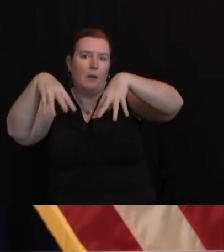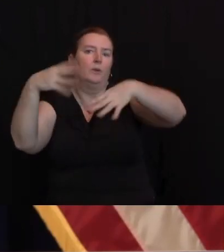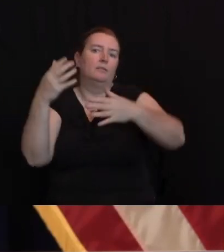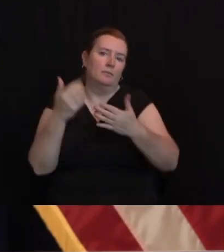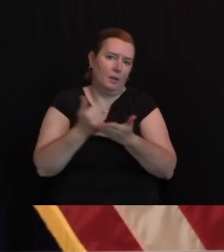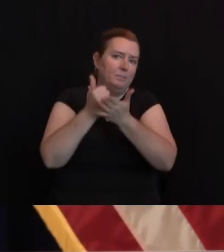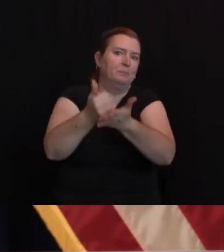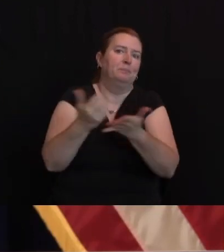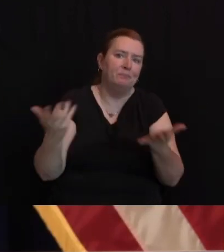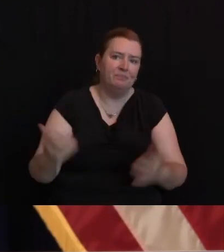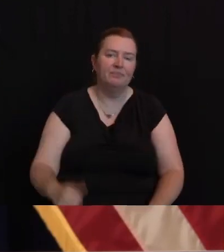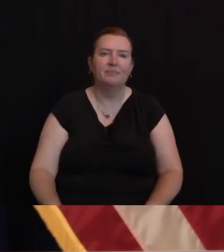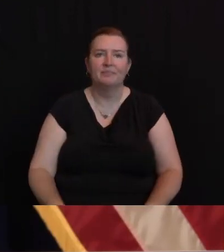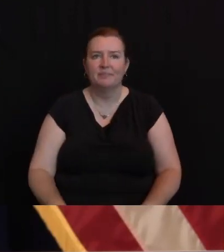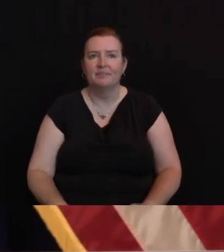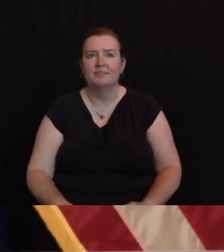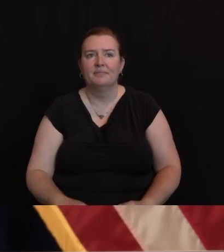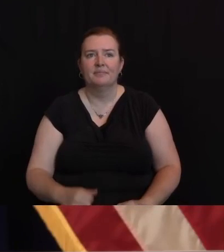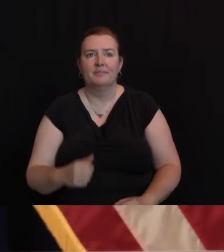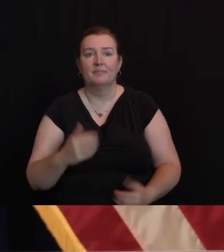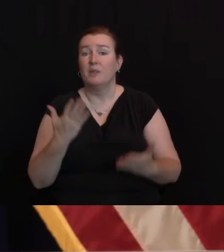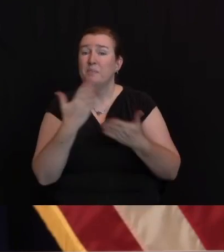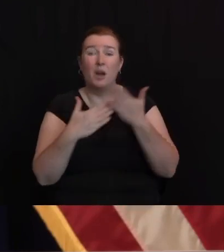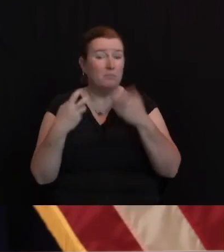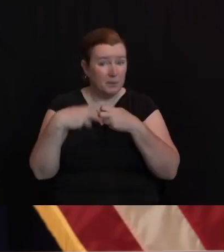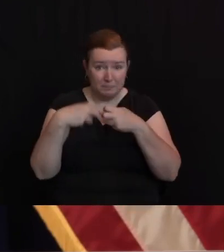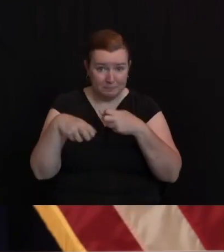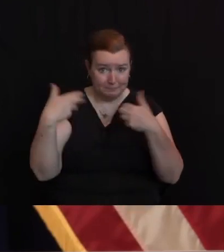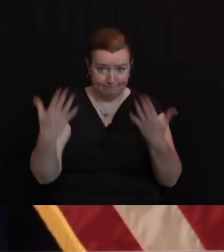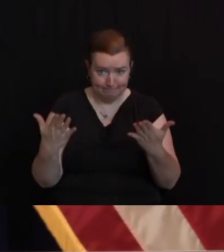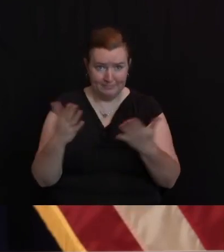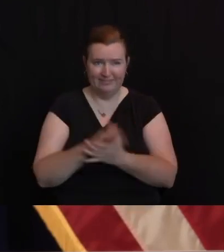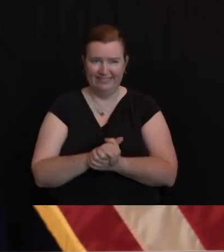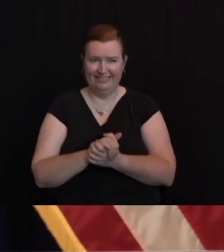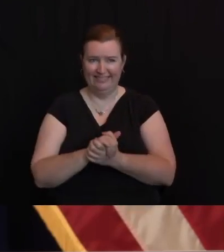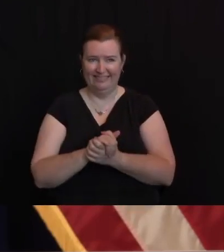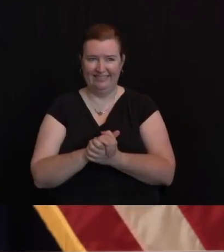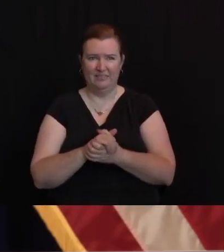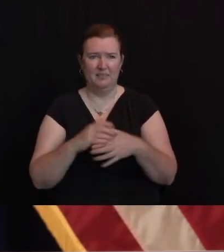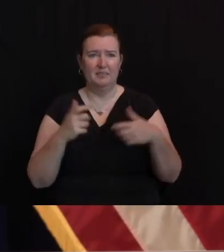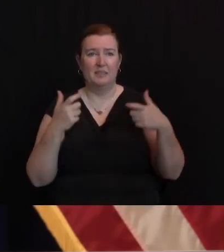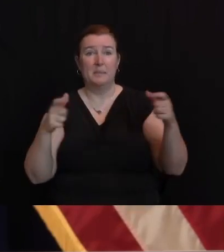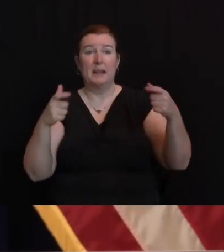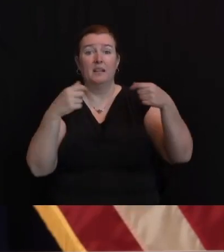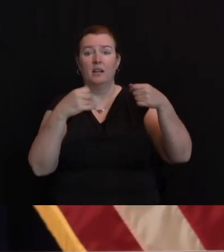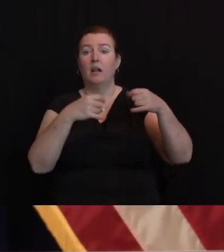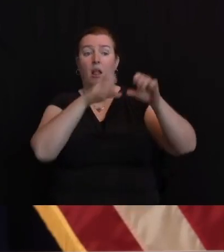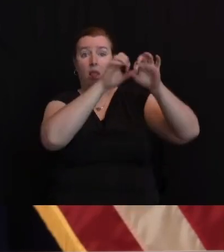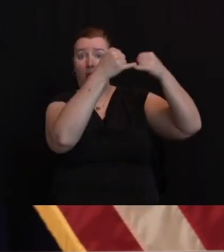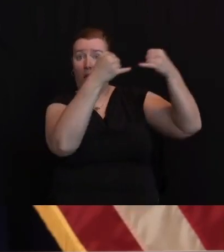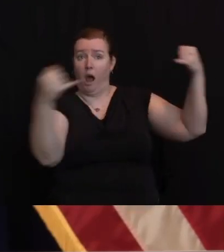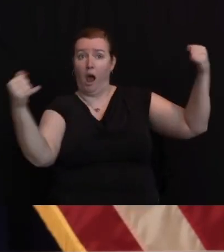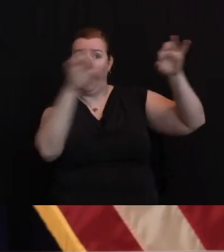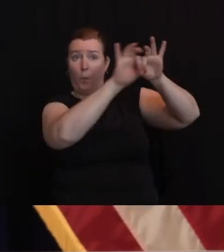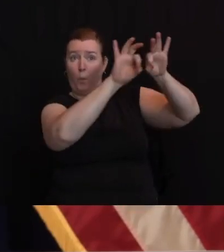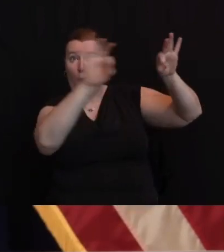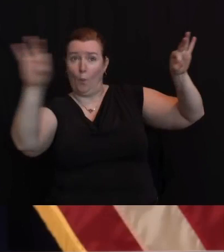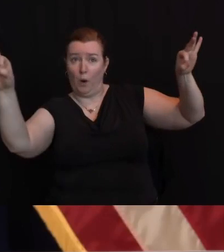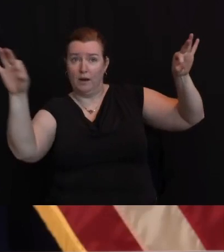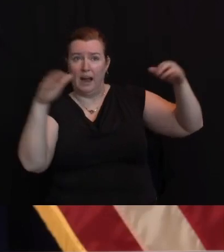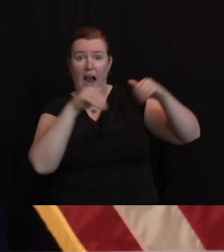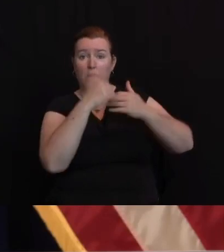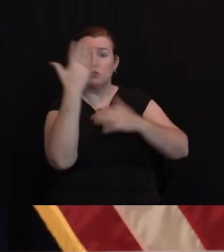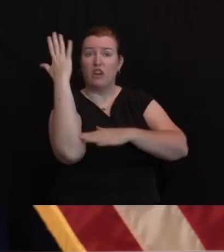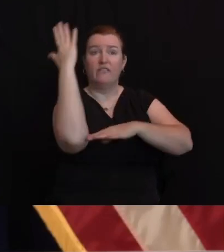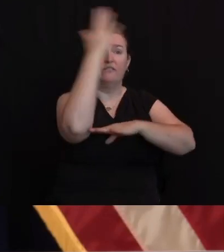is that in addition to the distribution lines that are affected by falling trees and poles coming down